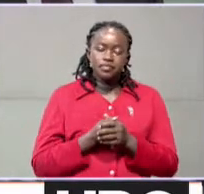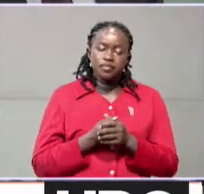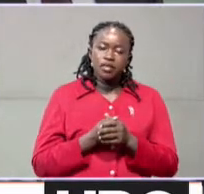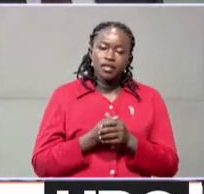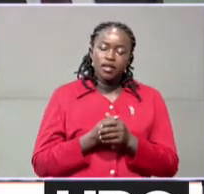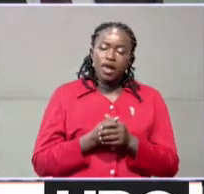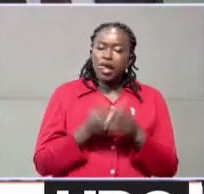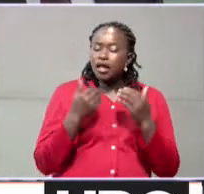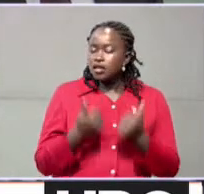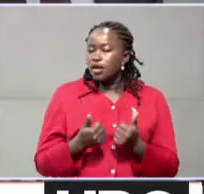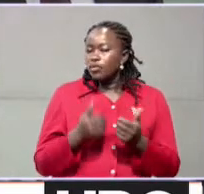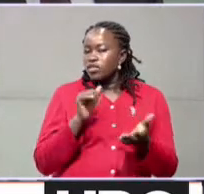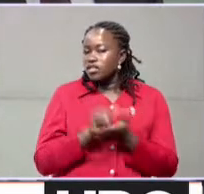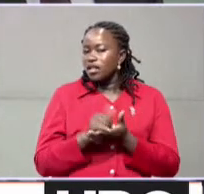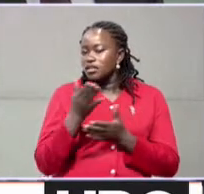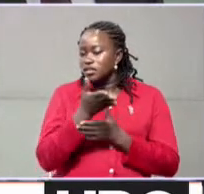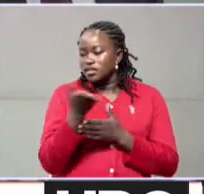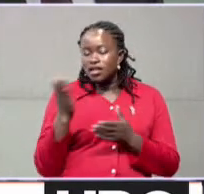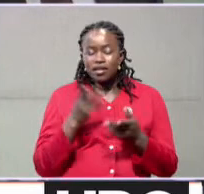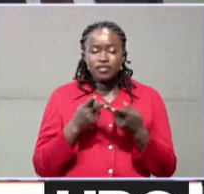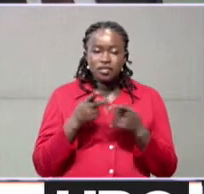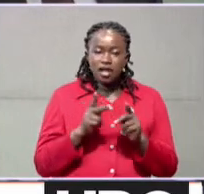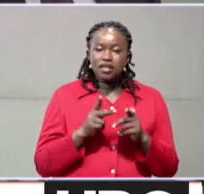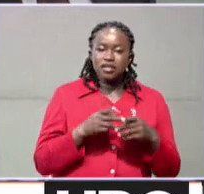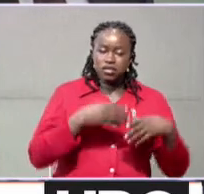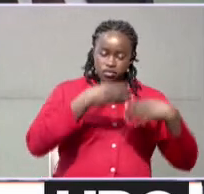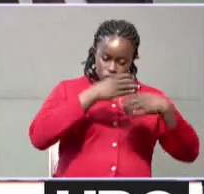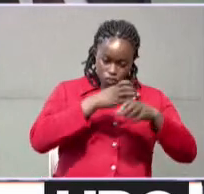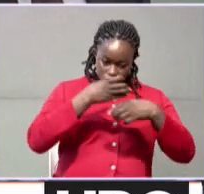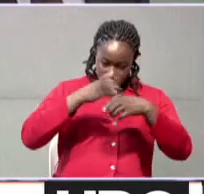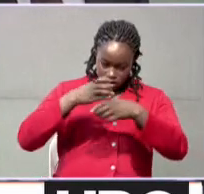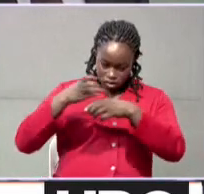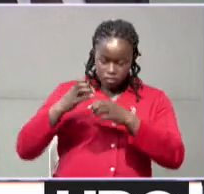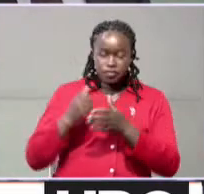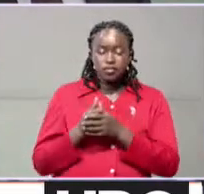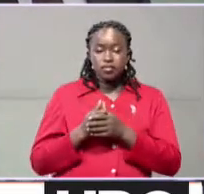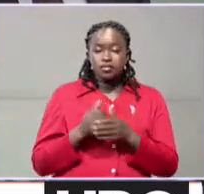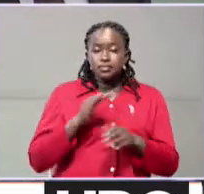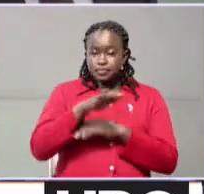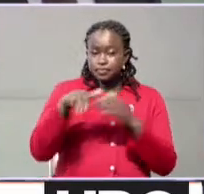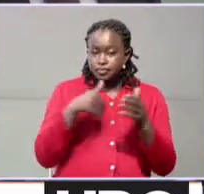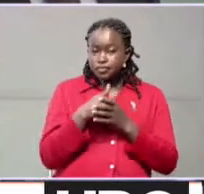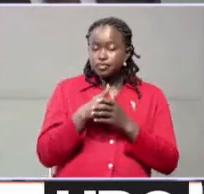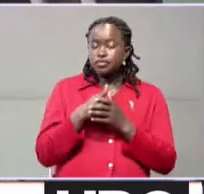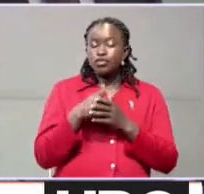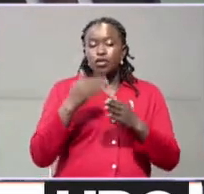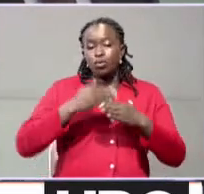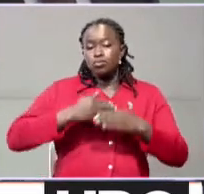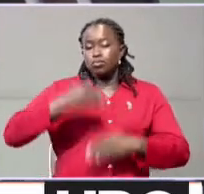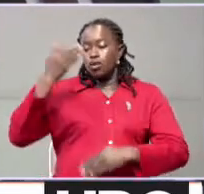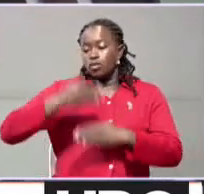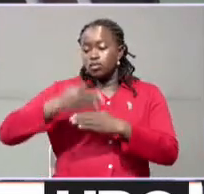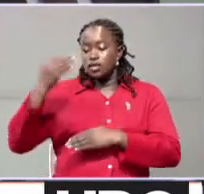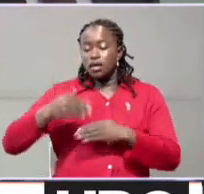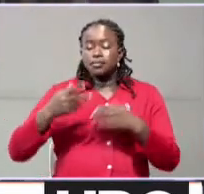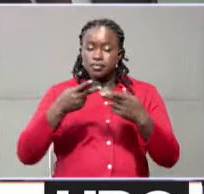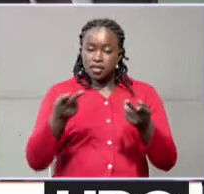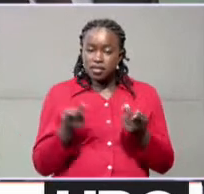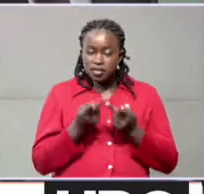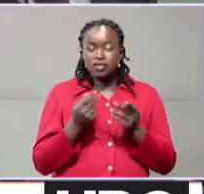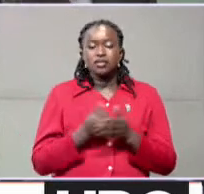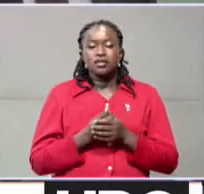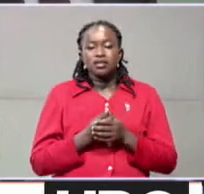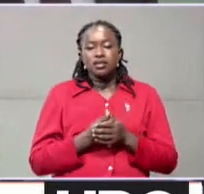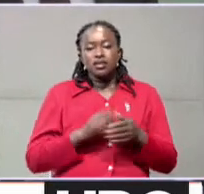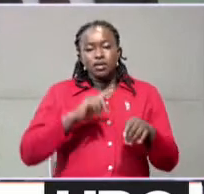that they have started screening at all border points when the